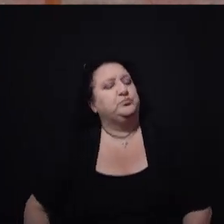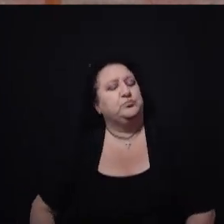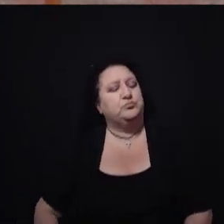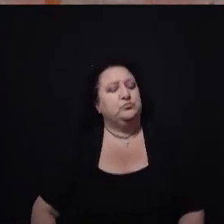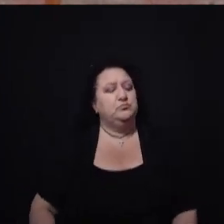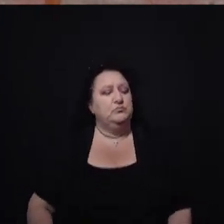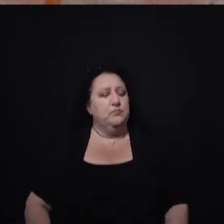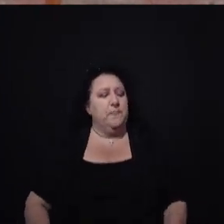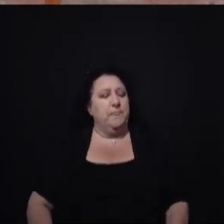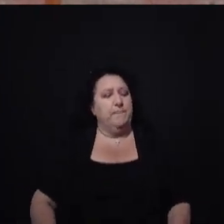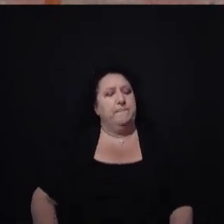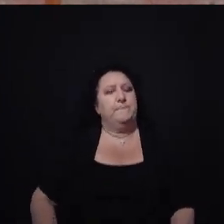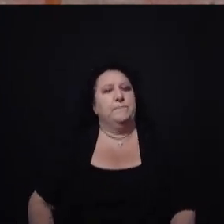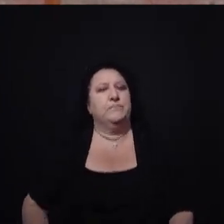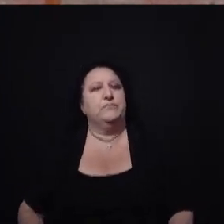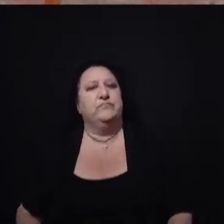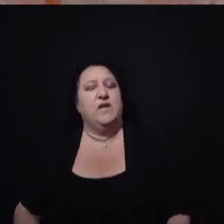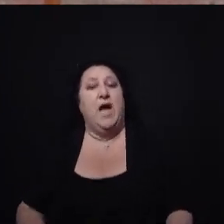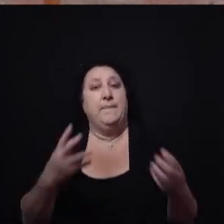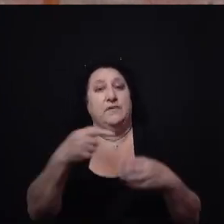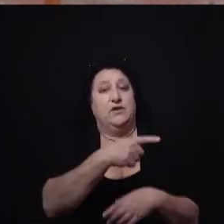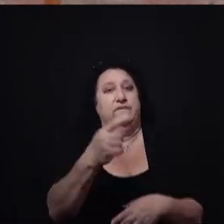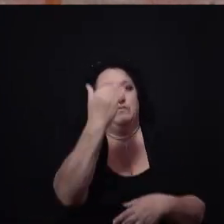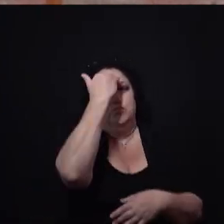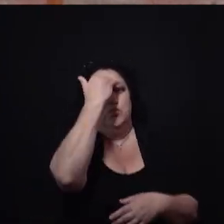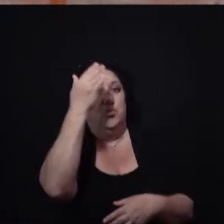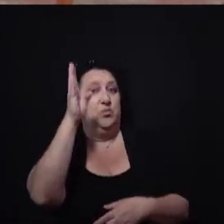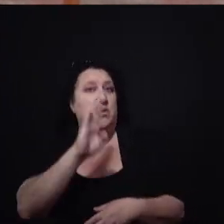How many of you know that God has a plan?